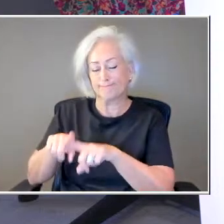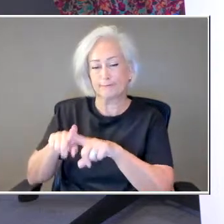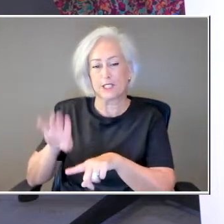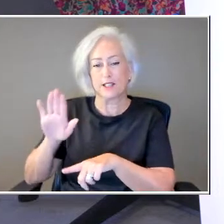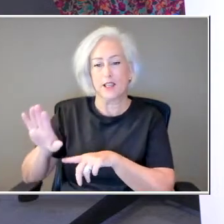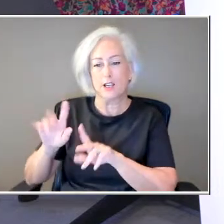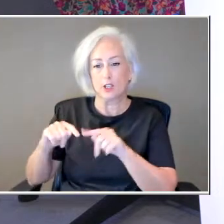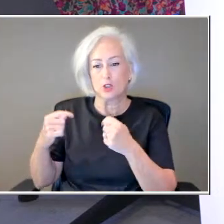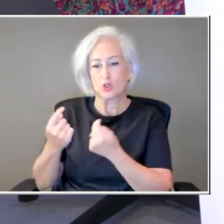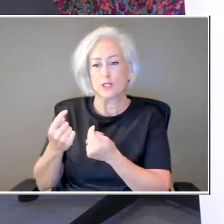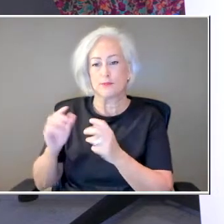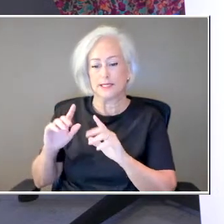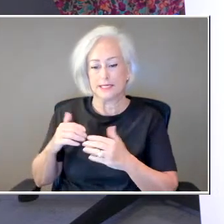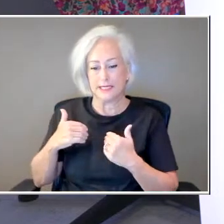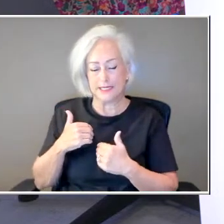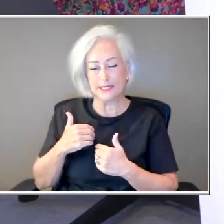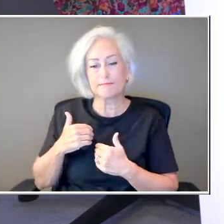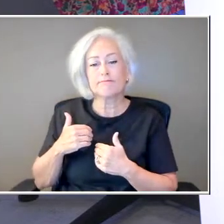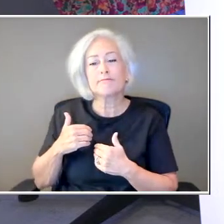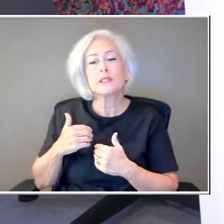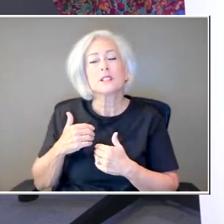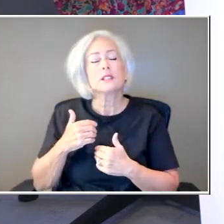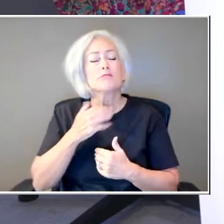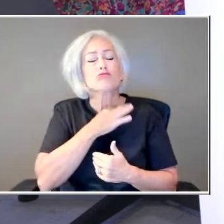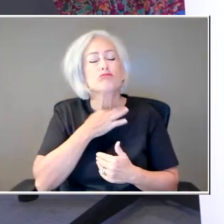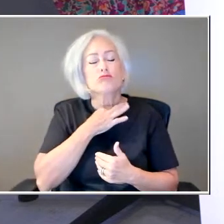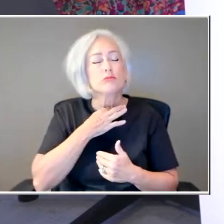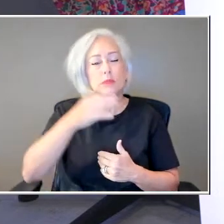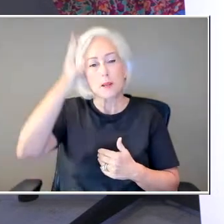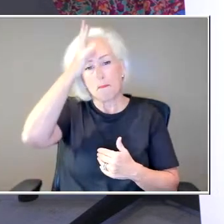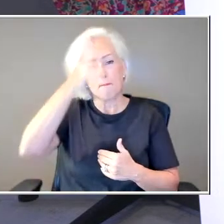not getting mammograms like women do, how is the cancer